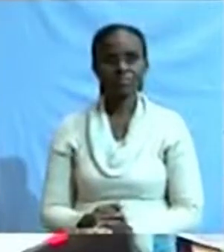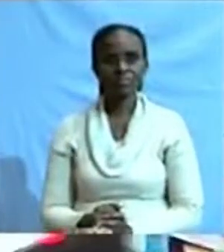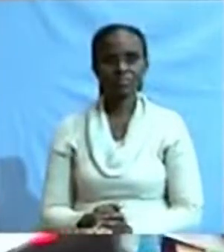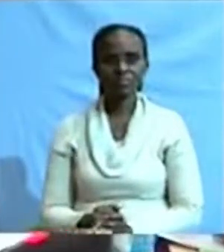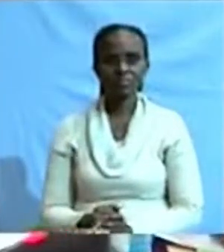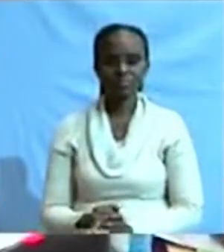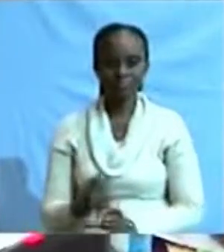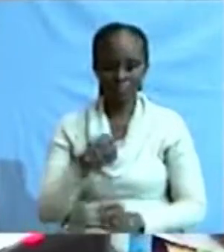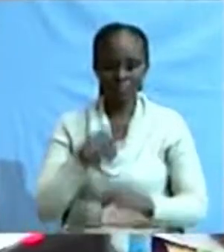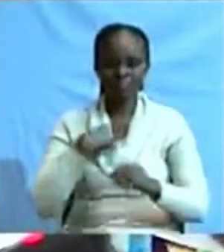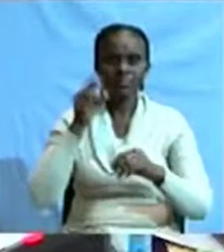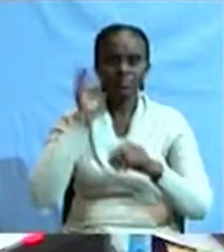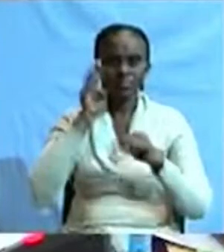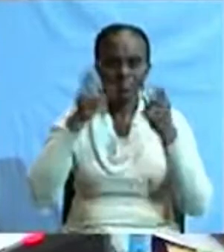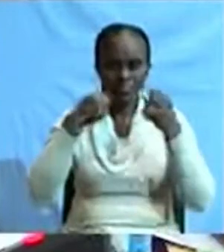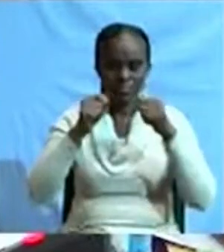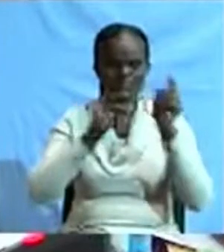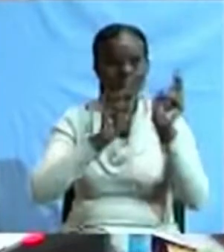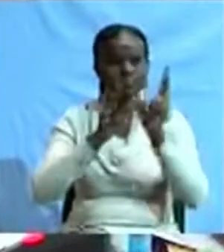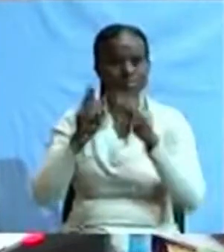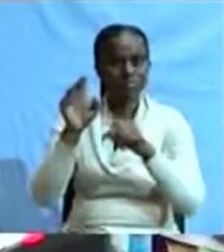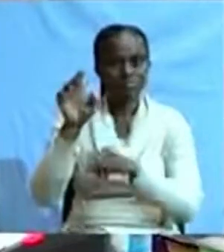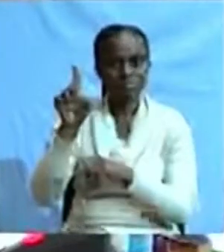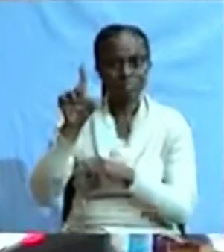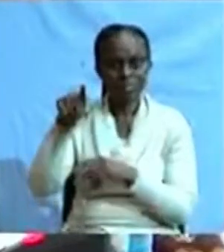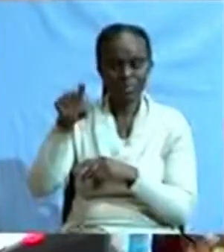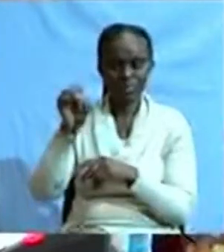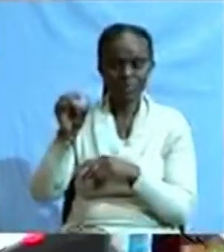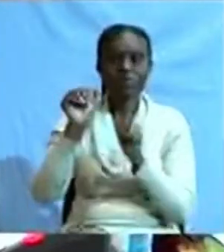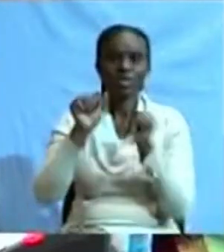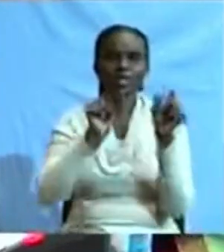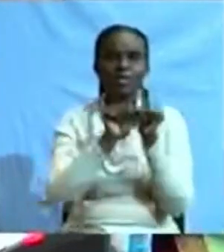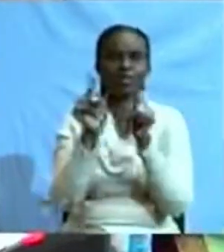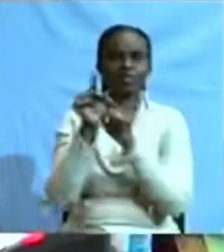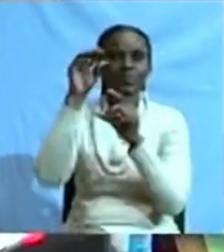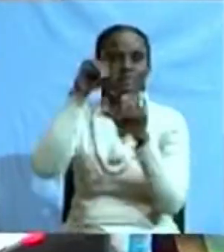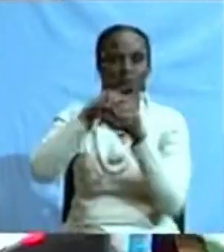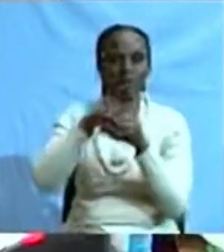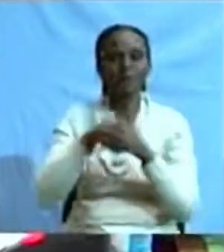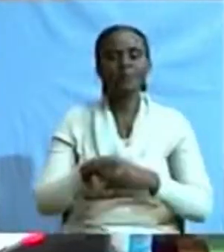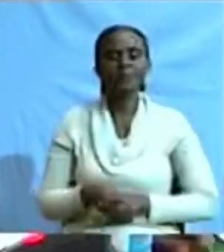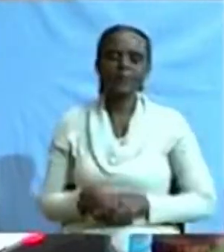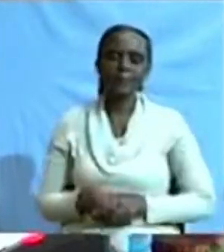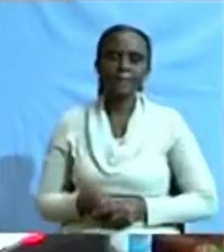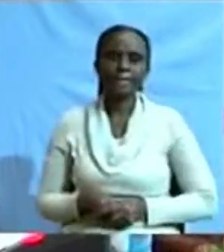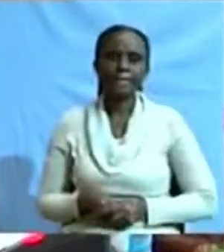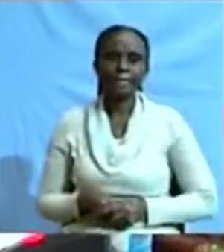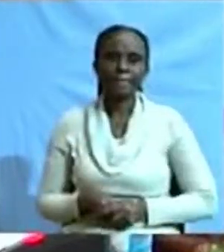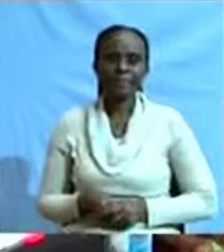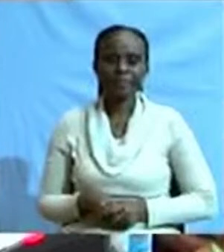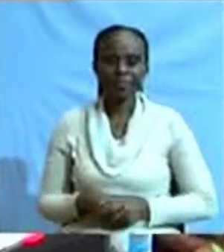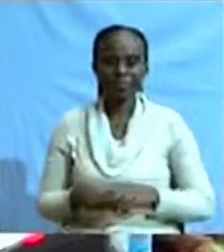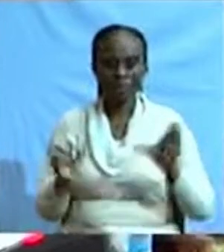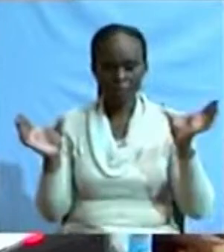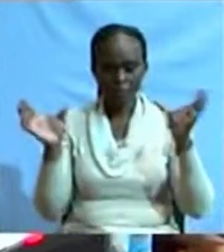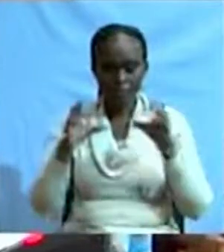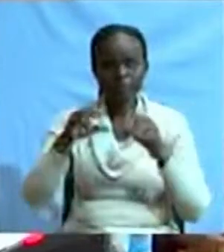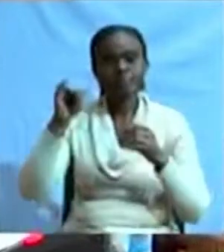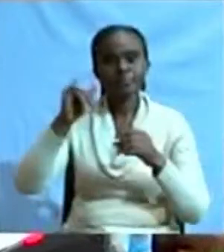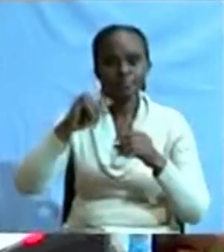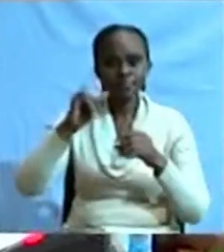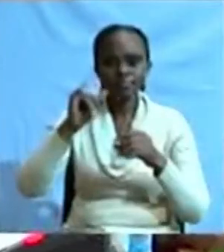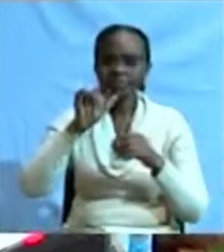I'll attempt to respond, and then the DPO can also come in. The Council, yes, went